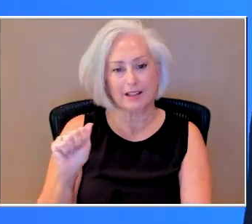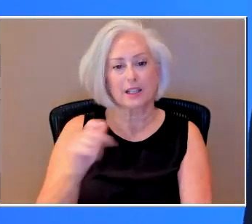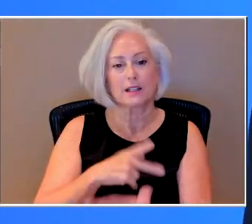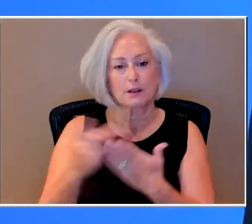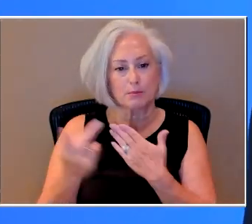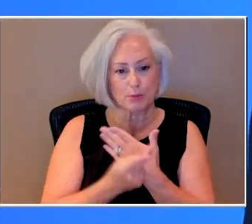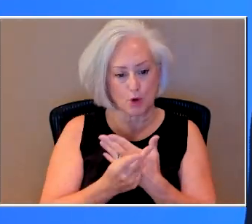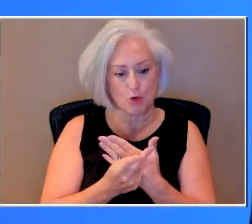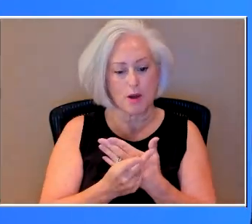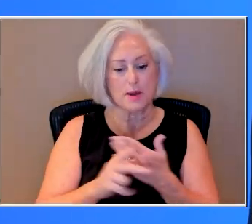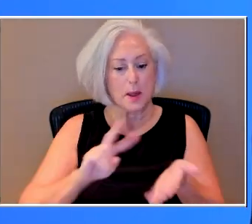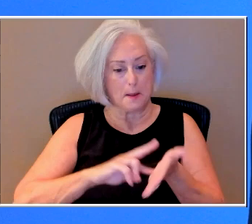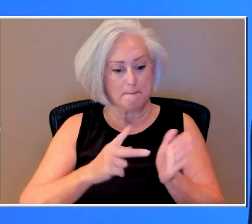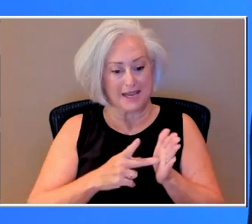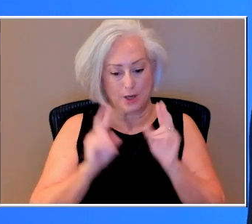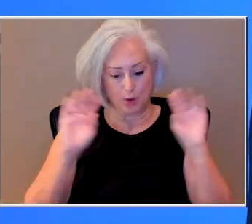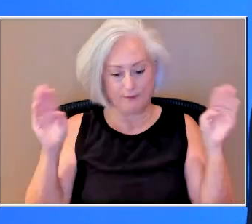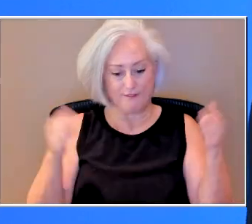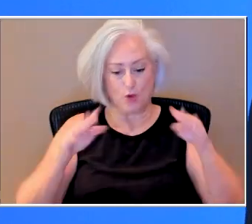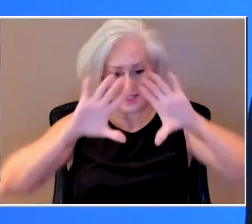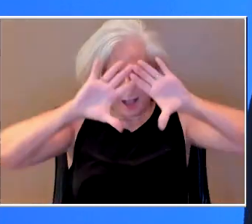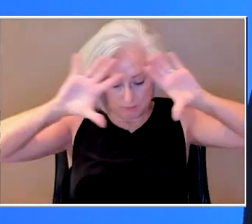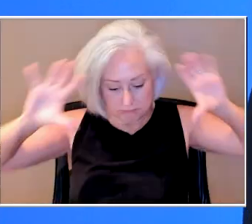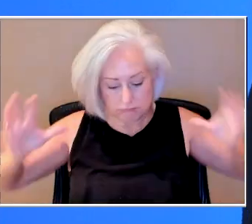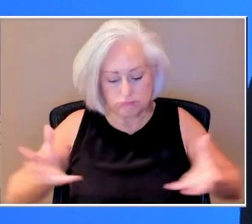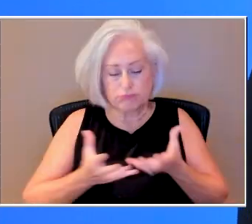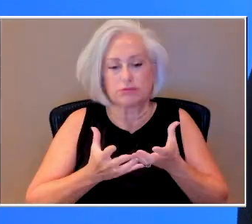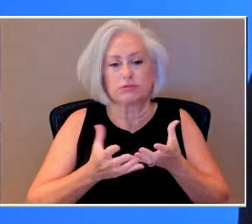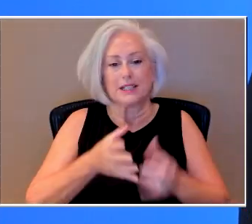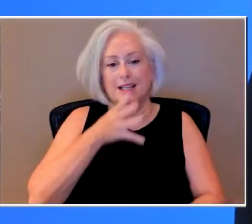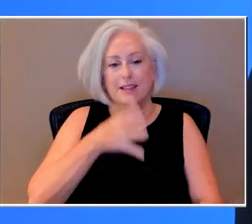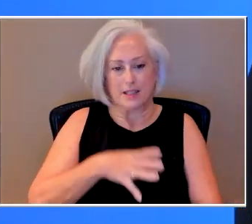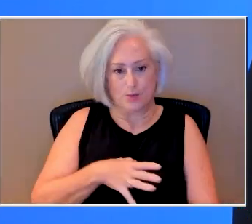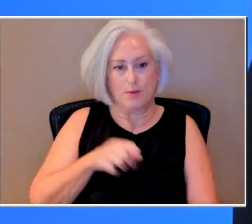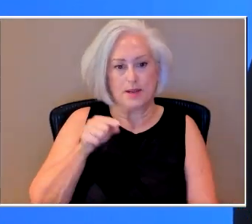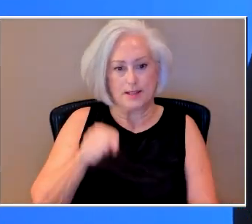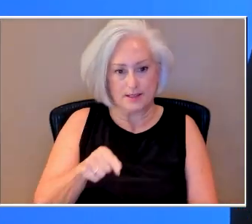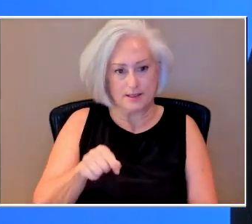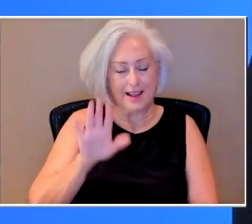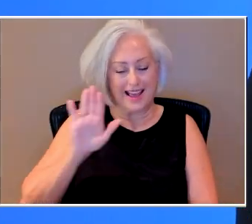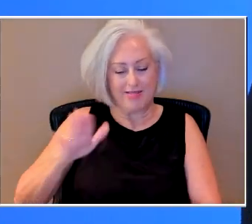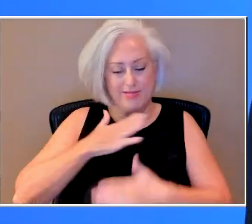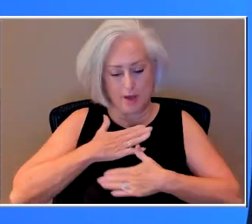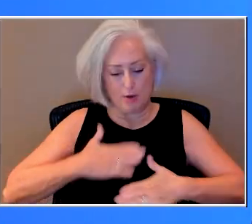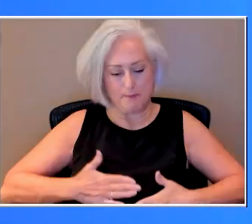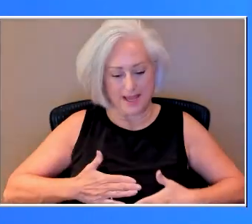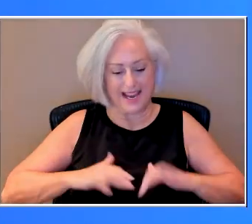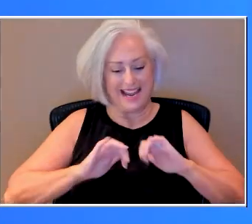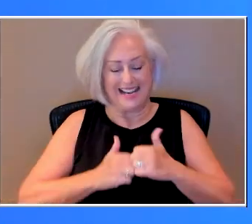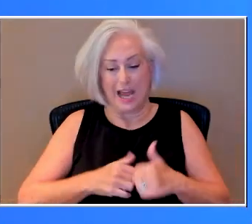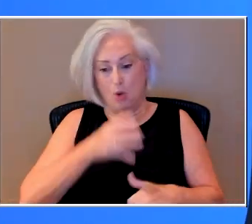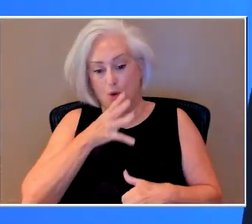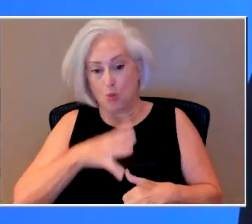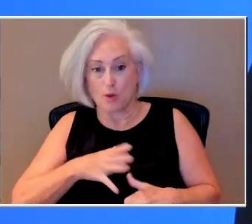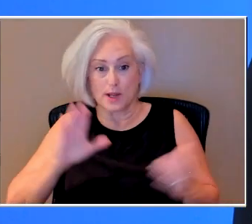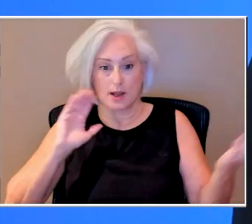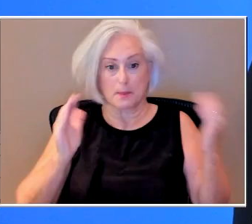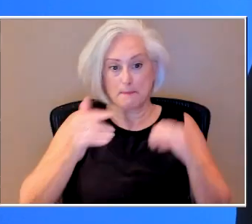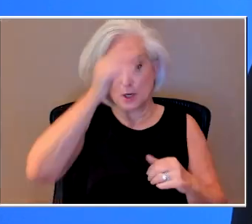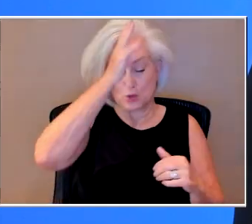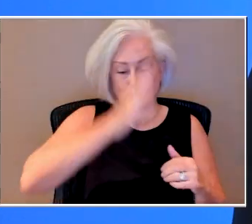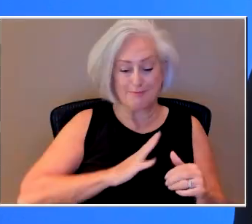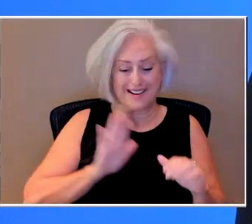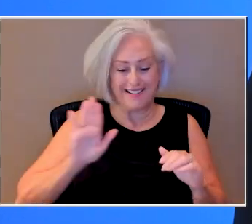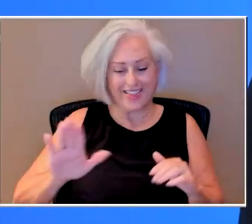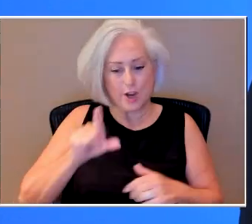focus on taking care of female athletes' bodies and the different needs that a female athlete has versus a male athlete.